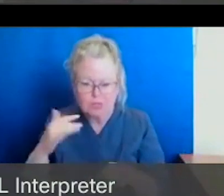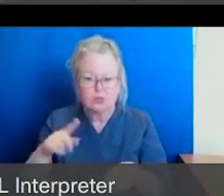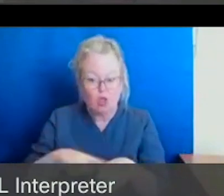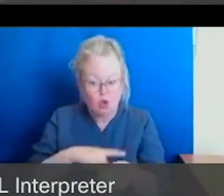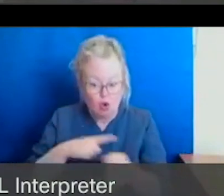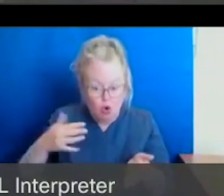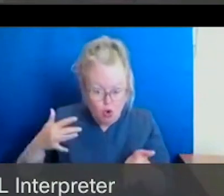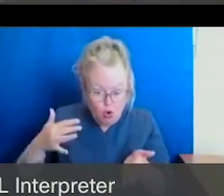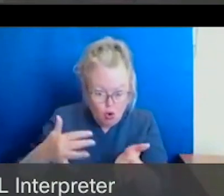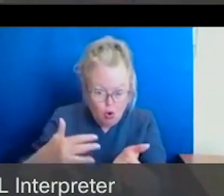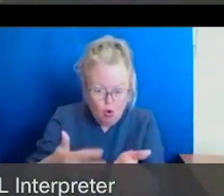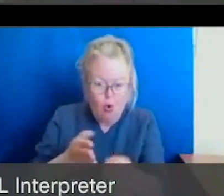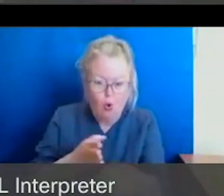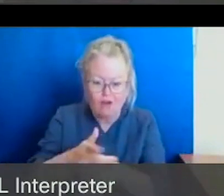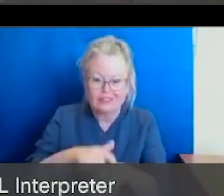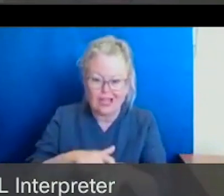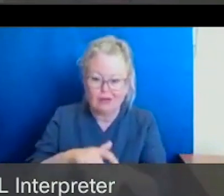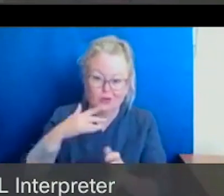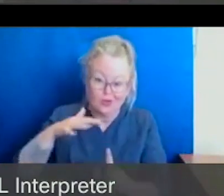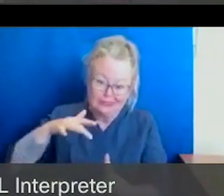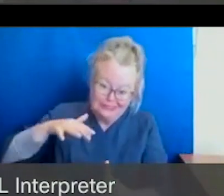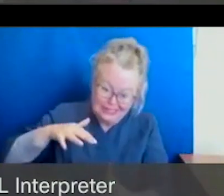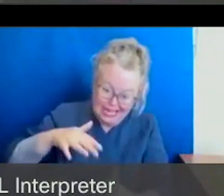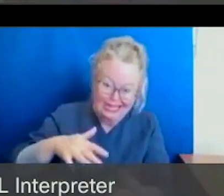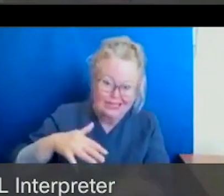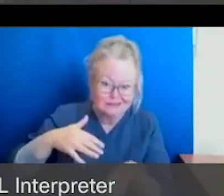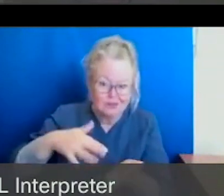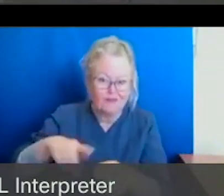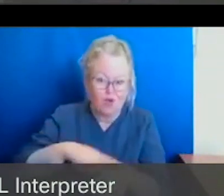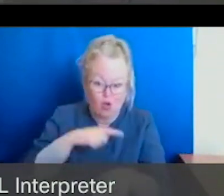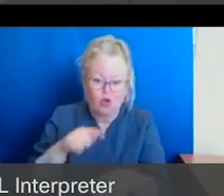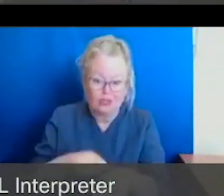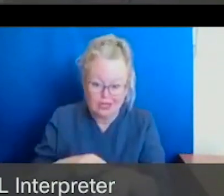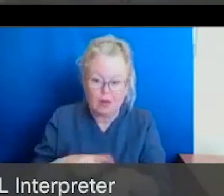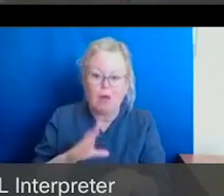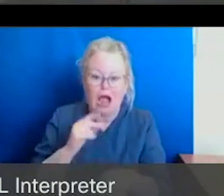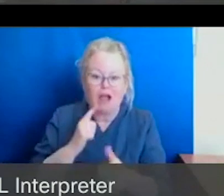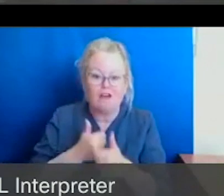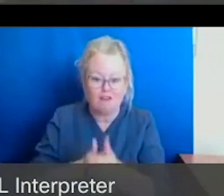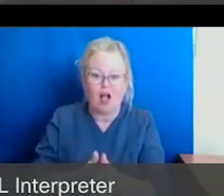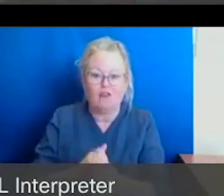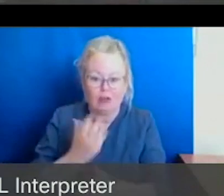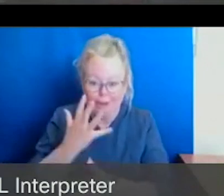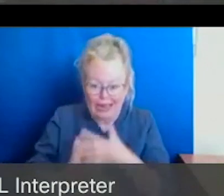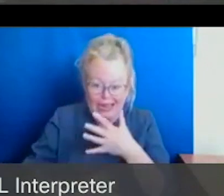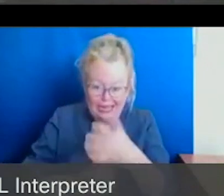can now follow students for a much more longer period, and we can follow many more cohorts.